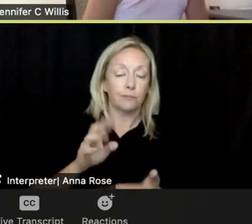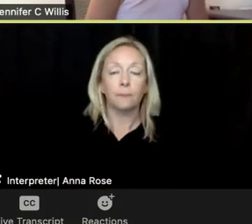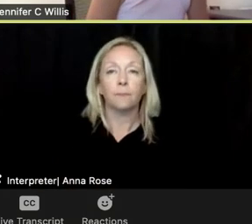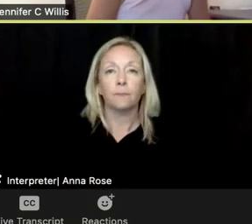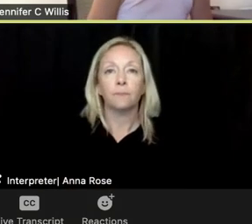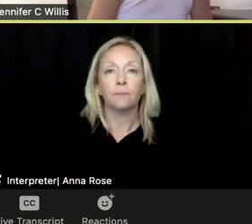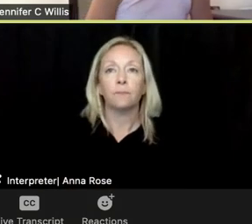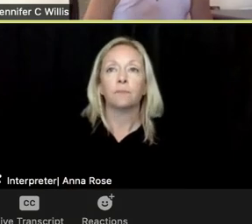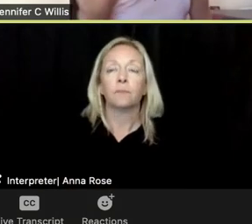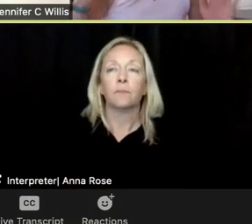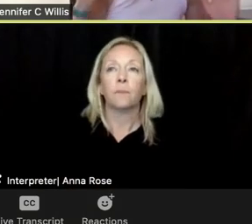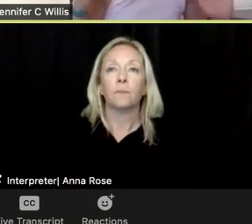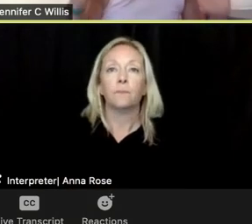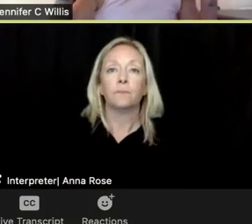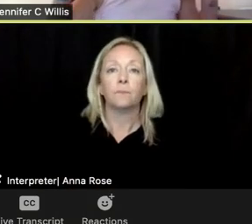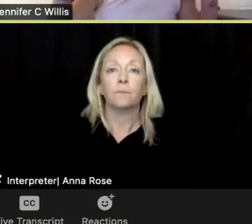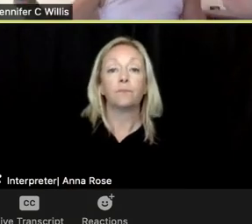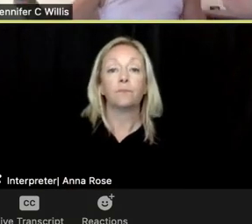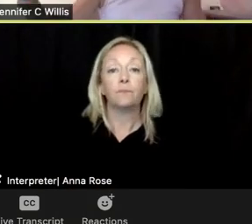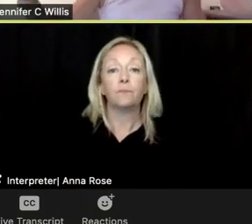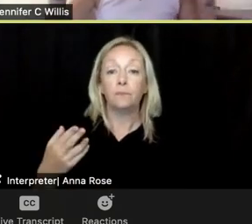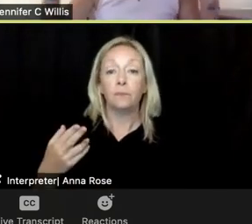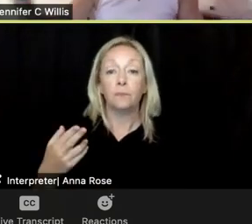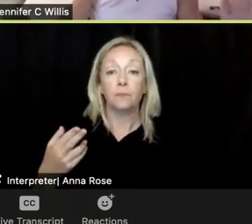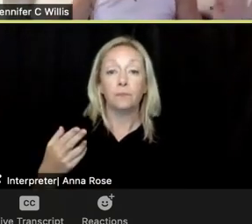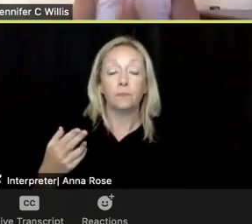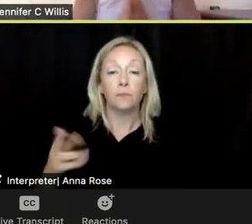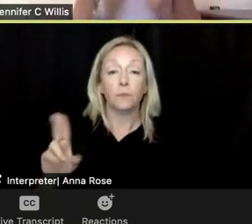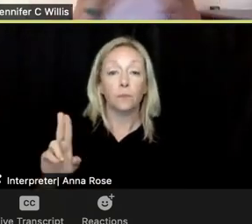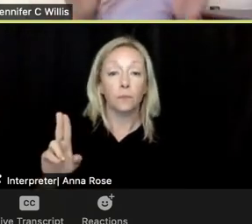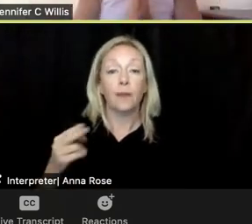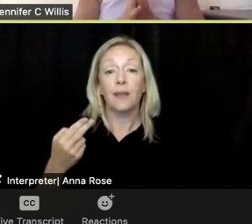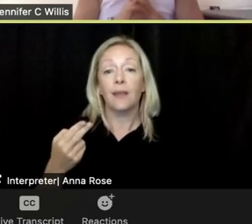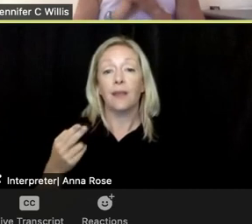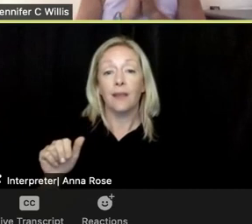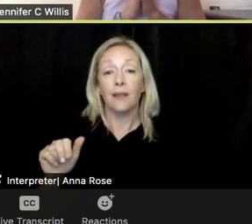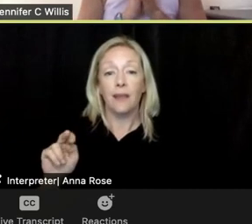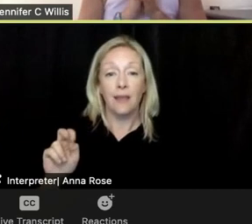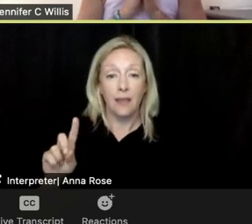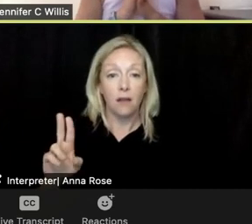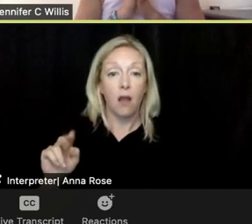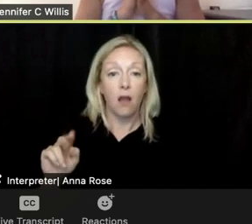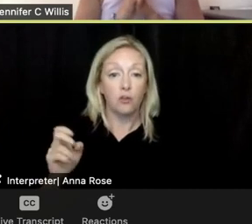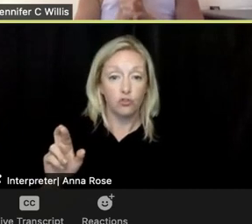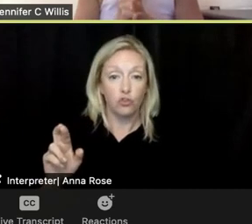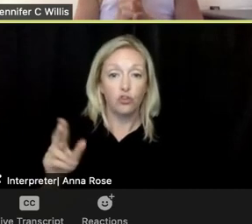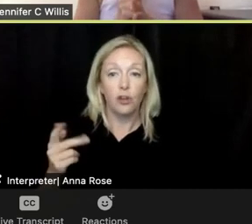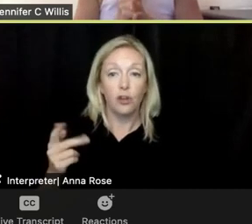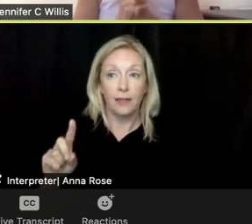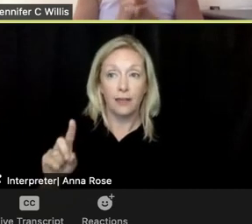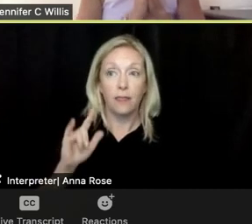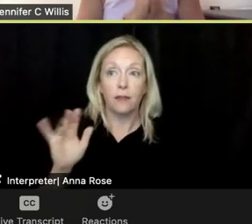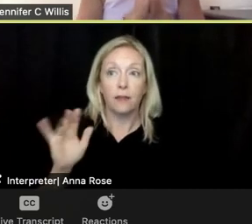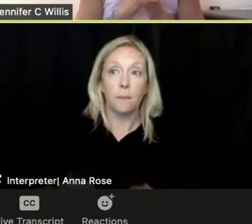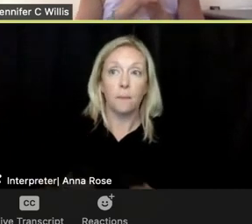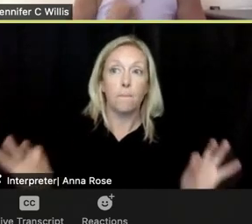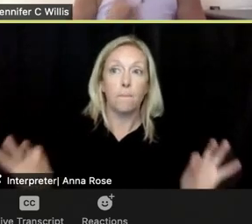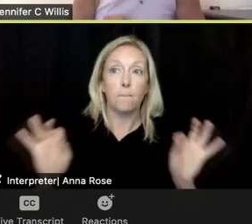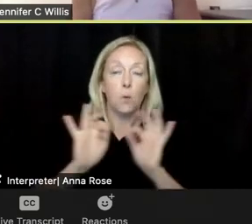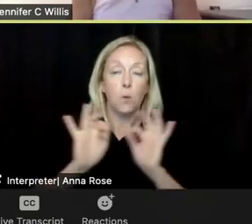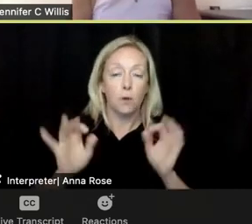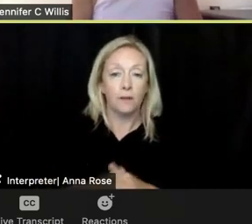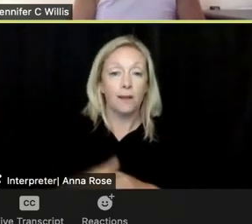now. So hand under hand is the big term of the day. We're going to take something away, take away, hand under hand, not